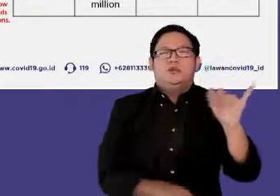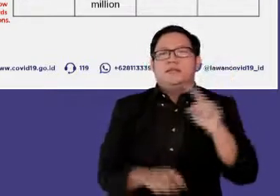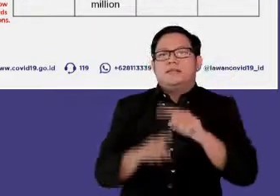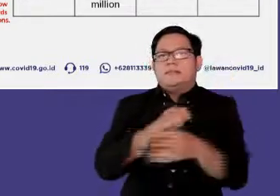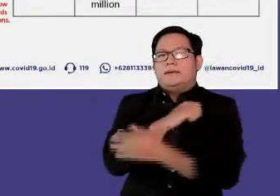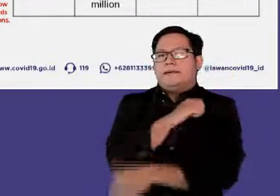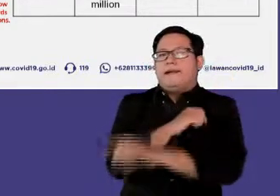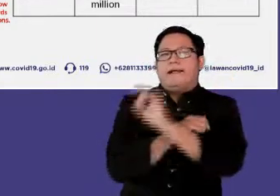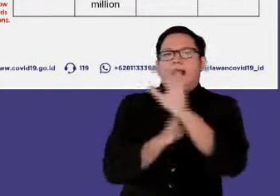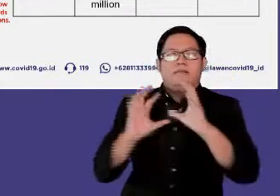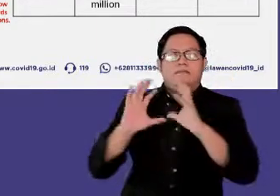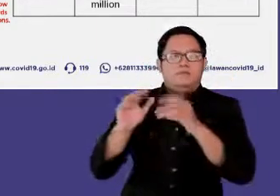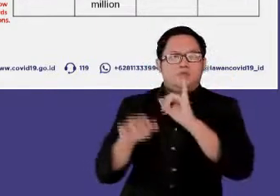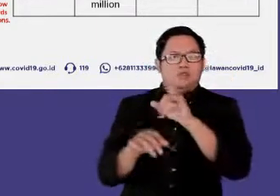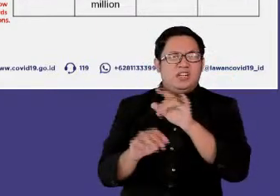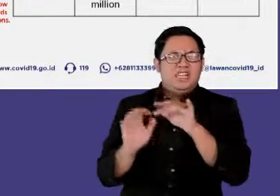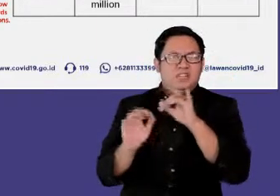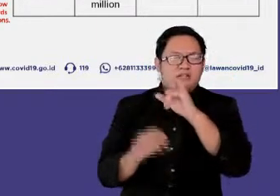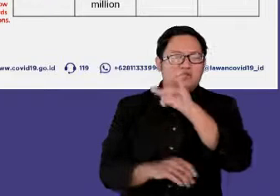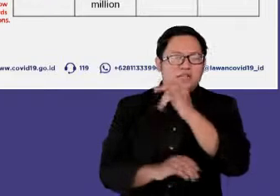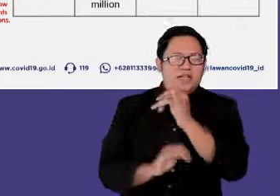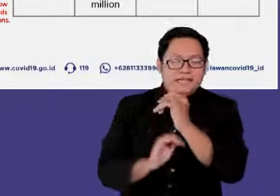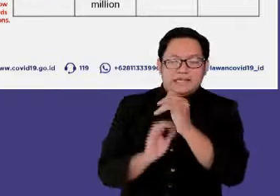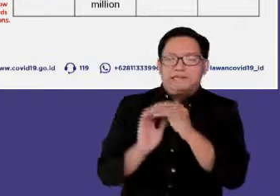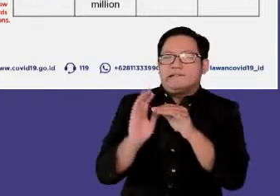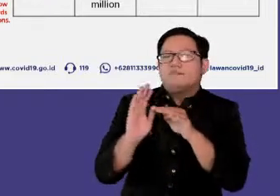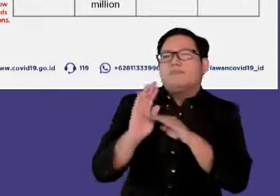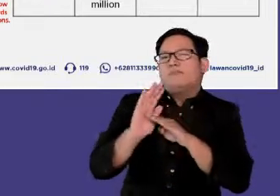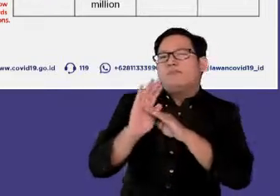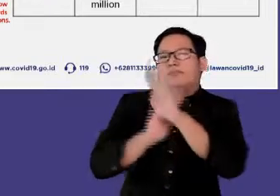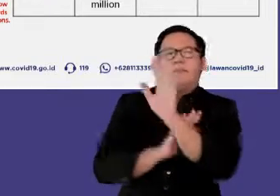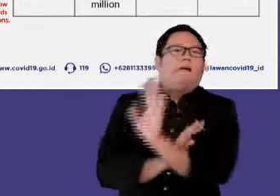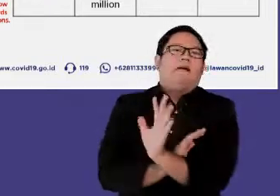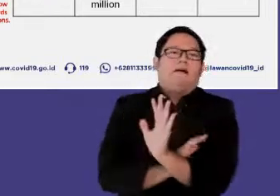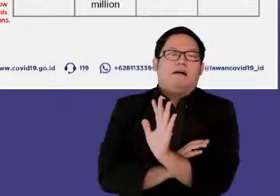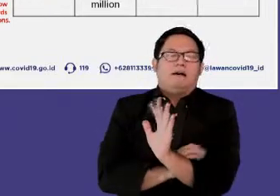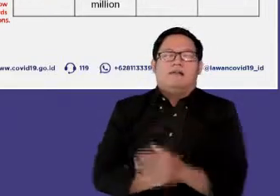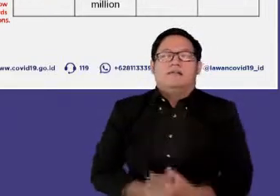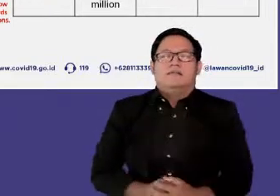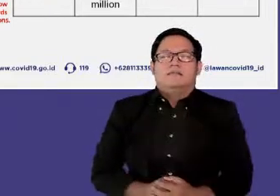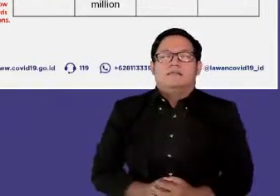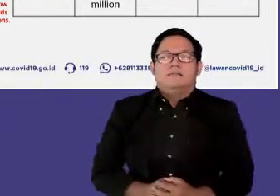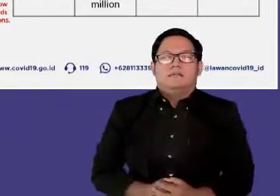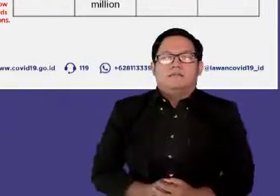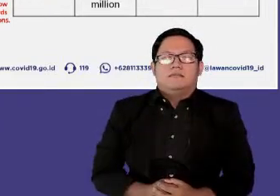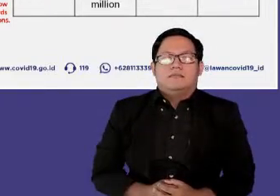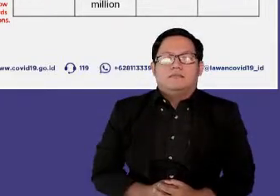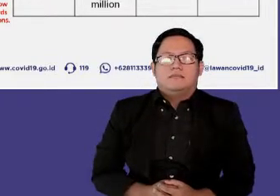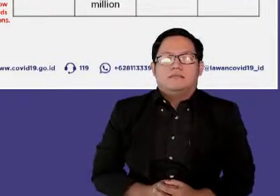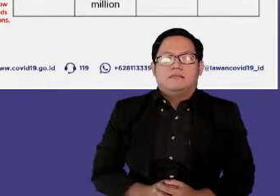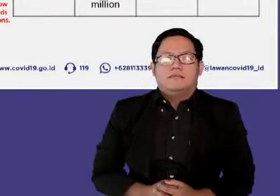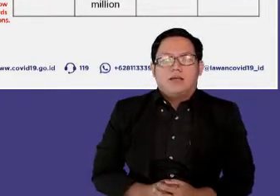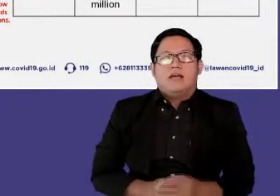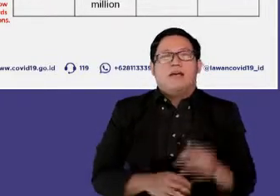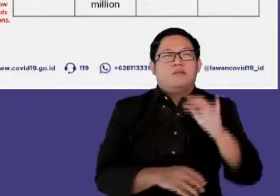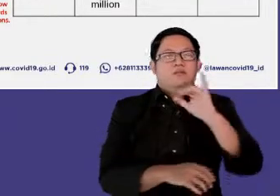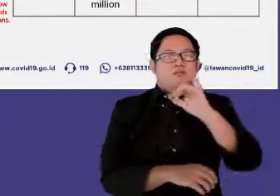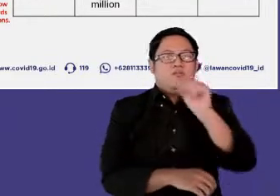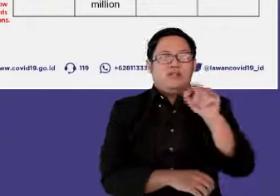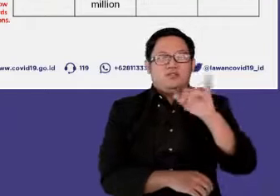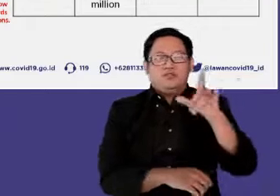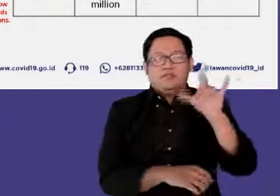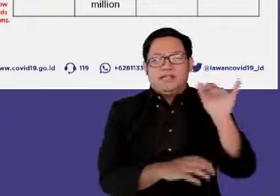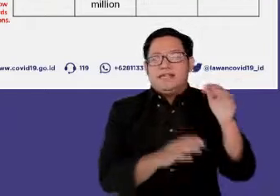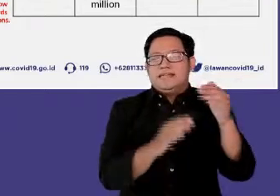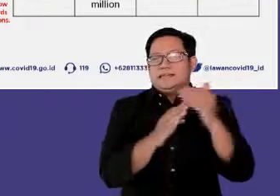not experience the same. Moreover, in this September, when cases in Indonesia continue to decline, the